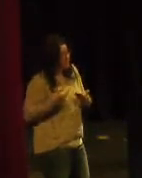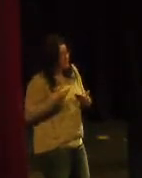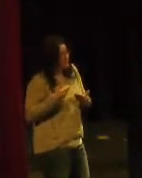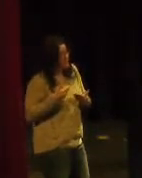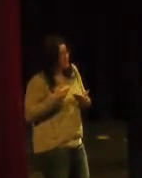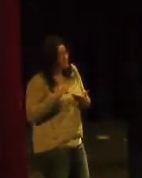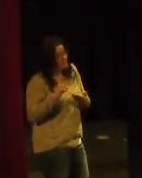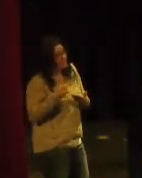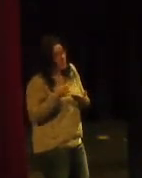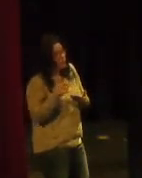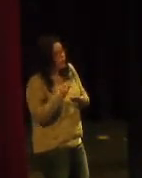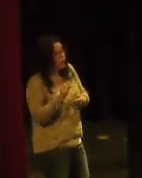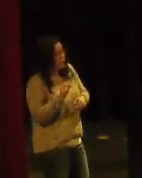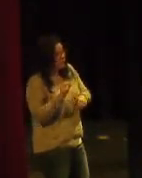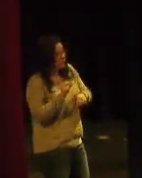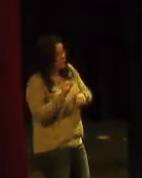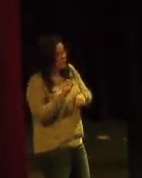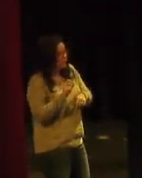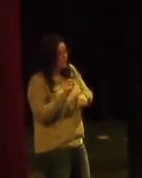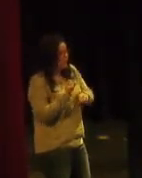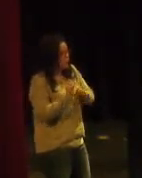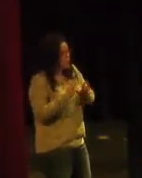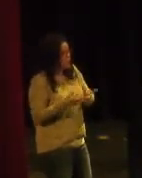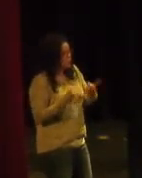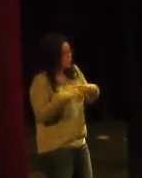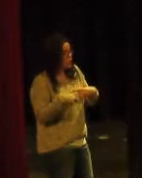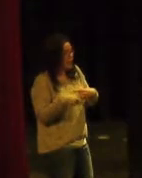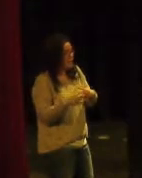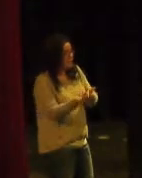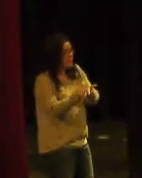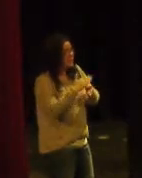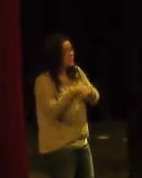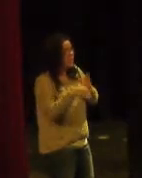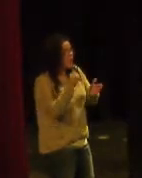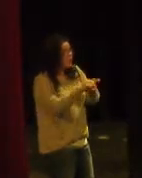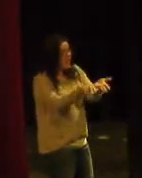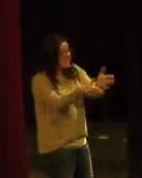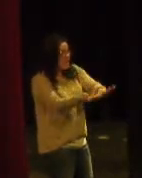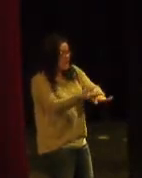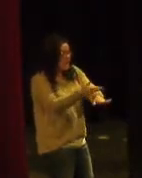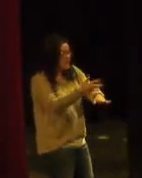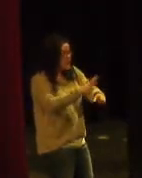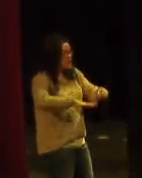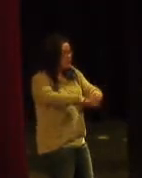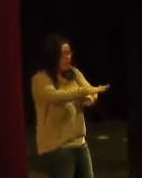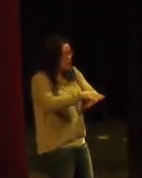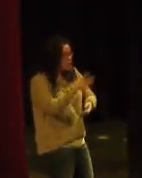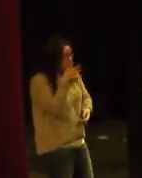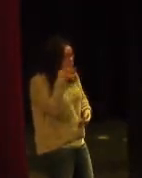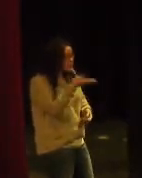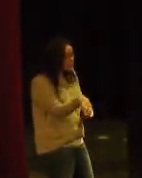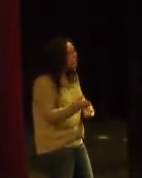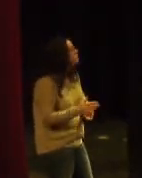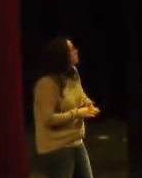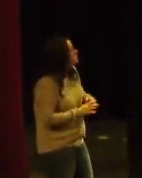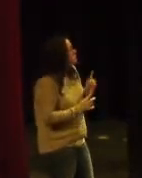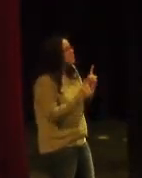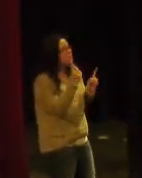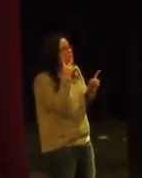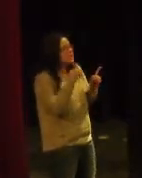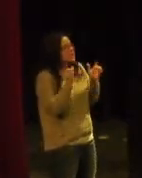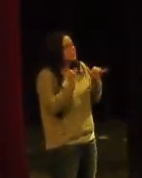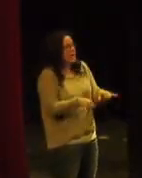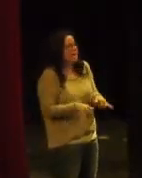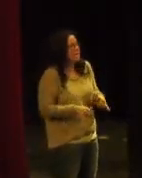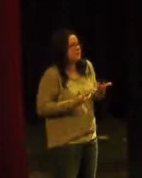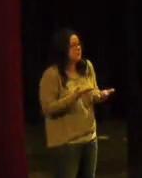migrant workers to come and pick. All of that asparagus rotted in the fields. I think that's exactly what happened, Jan.